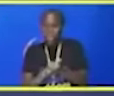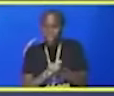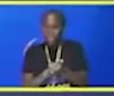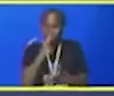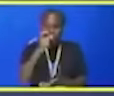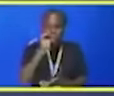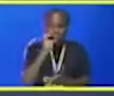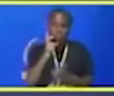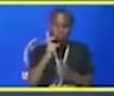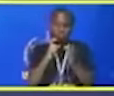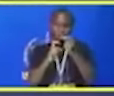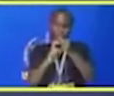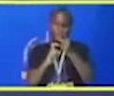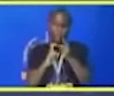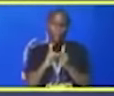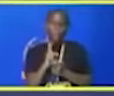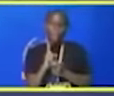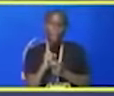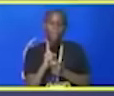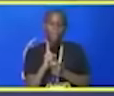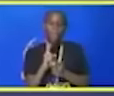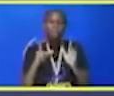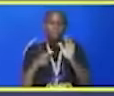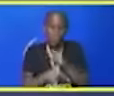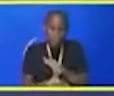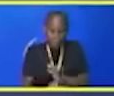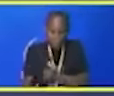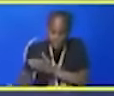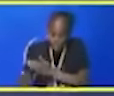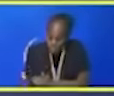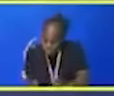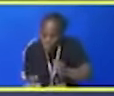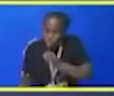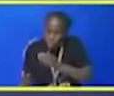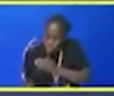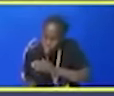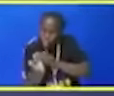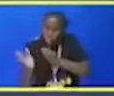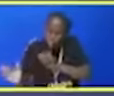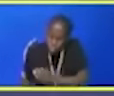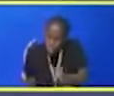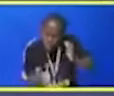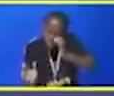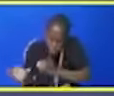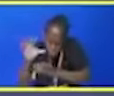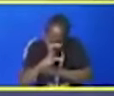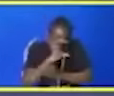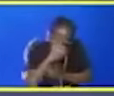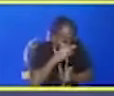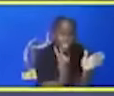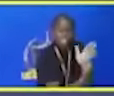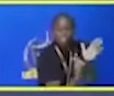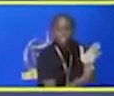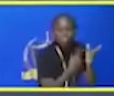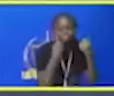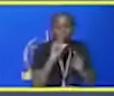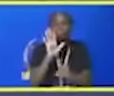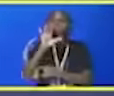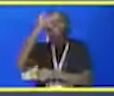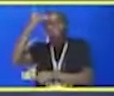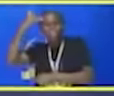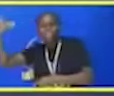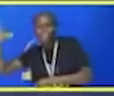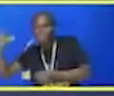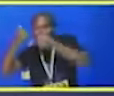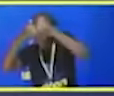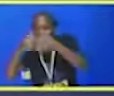candle was lit. Then a broom was used to sweep around. Every time your destiny, your dignity is lost, the first